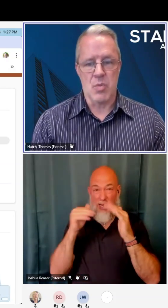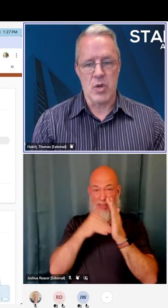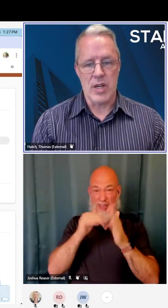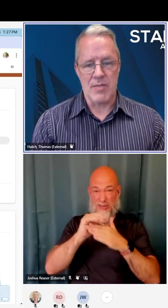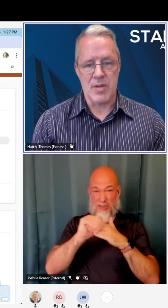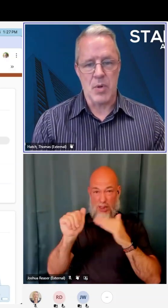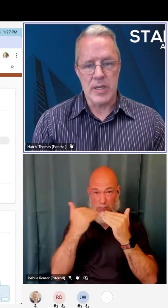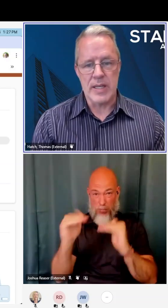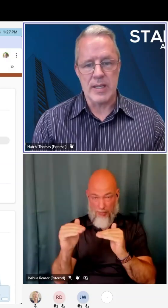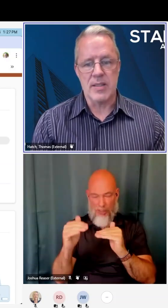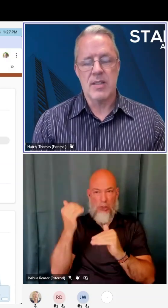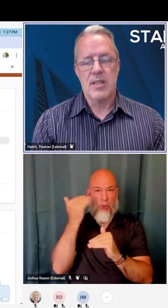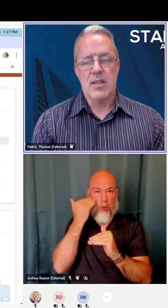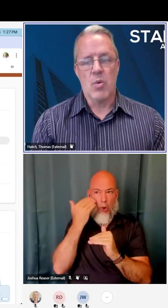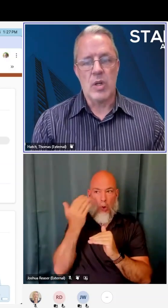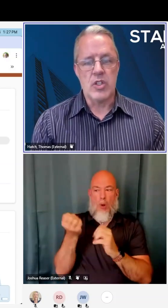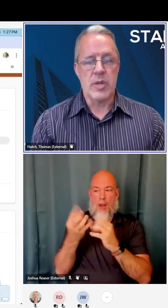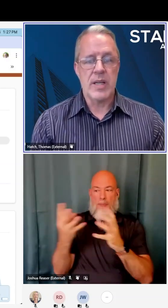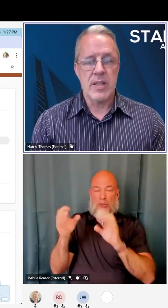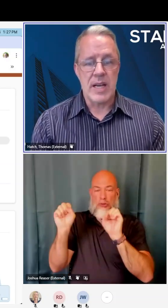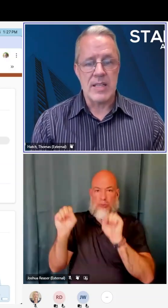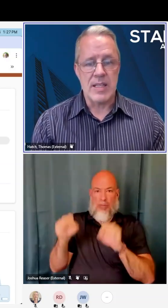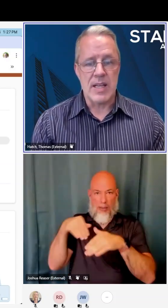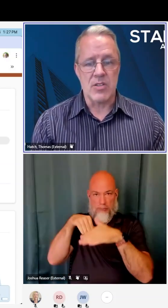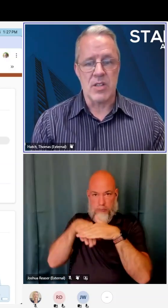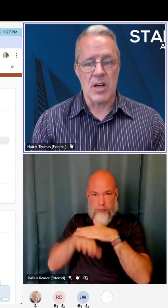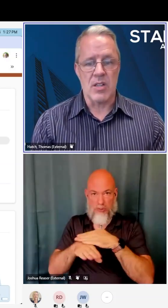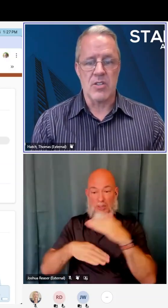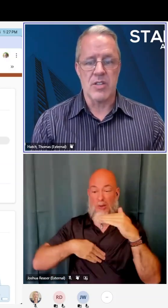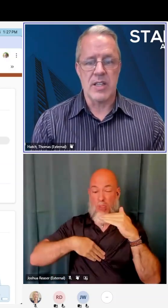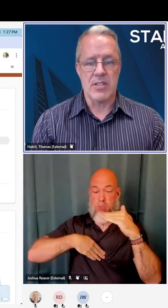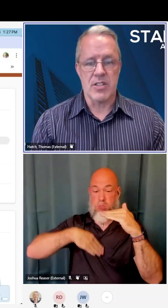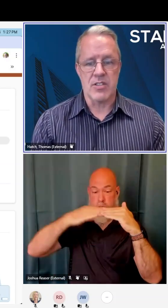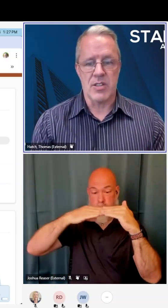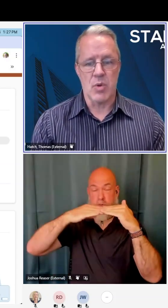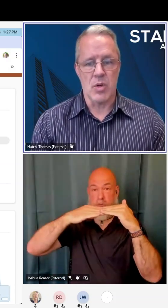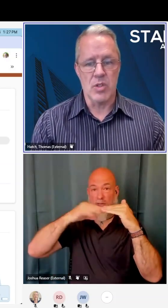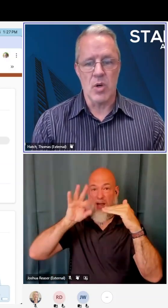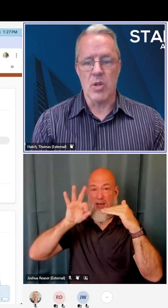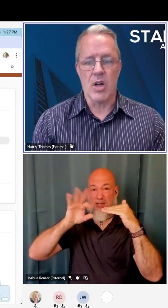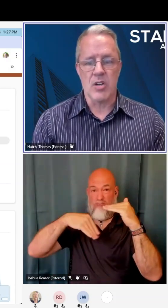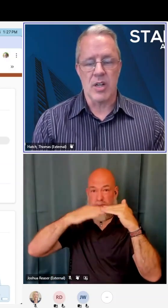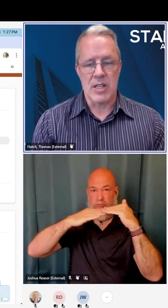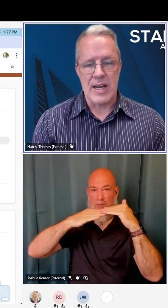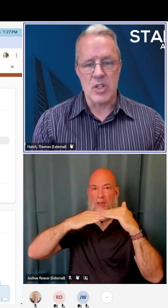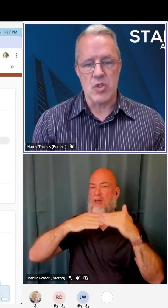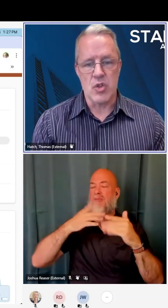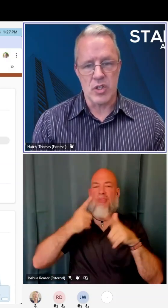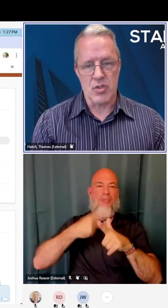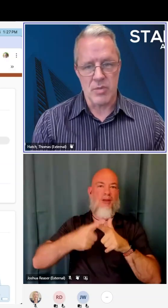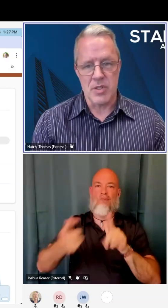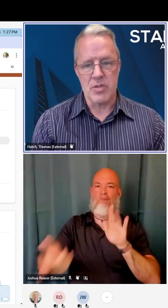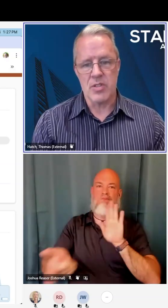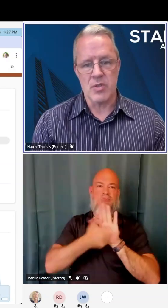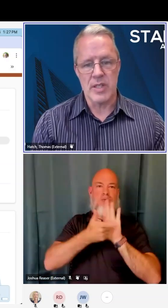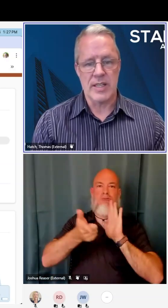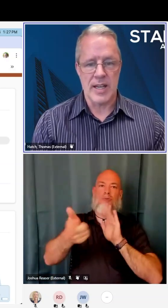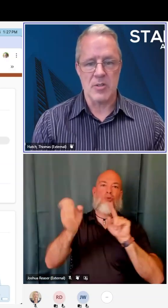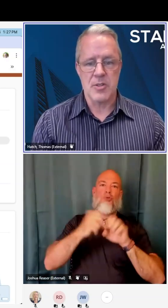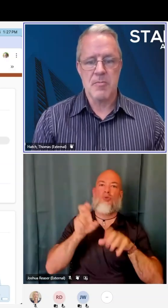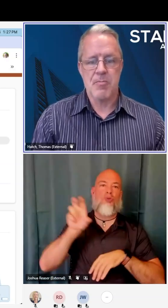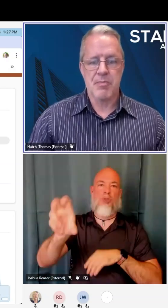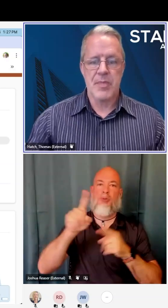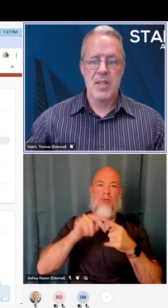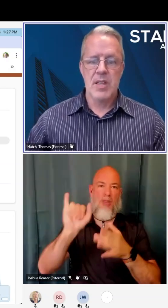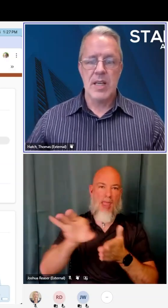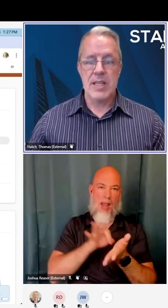how much more you have to put in. Once you hit the $19,000, then the system will no longer allow you to contribute to the